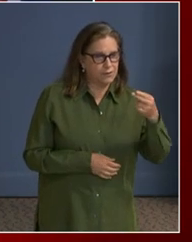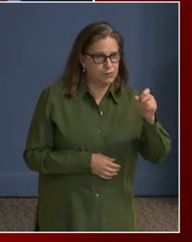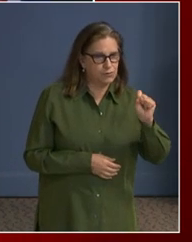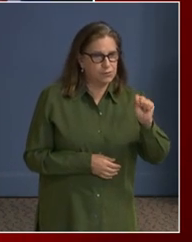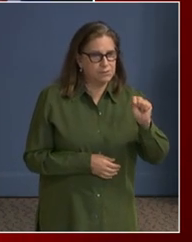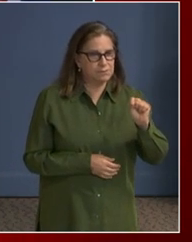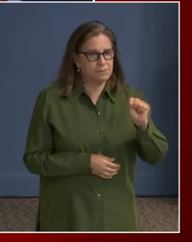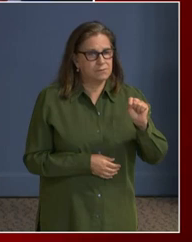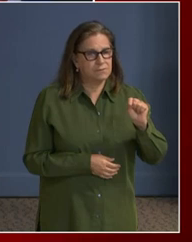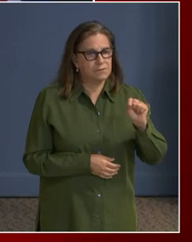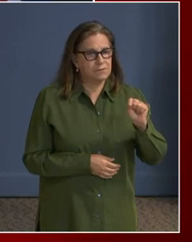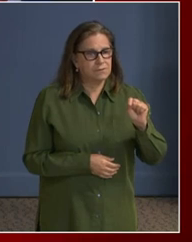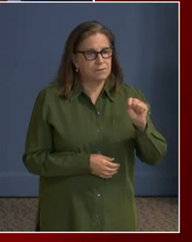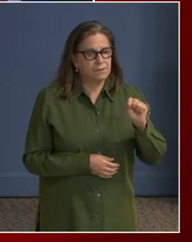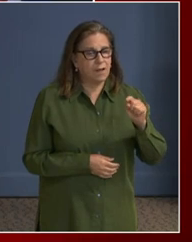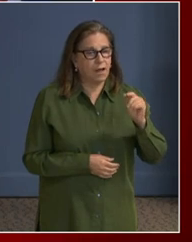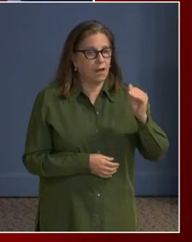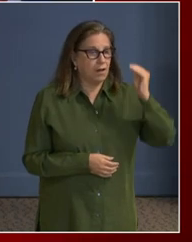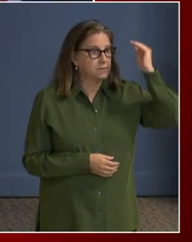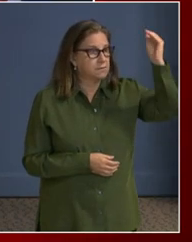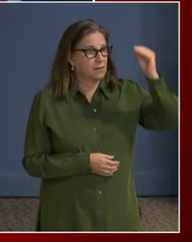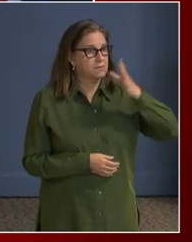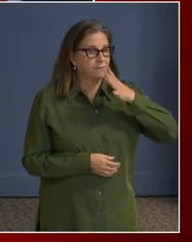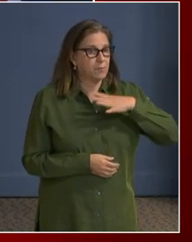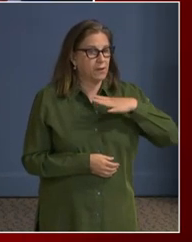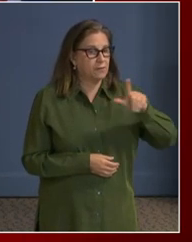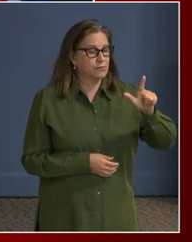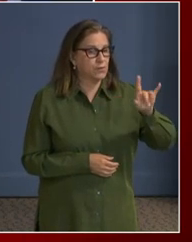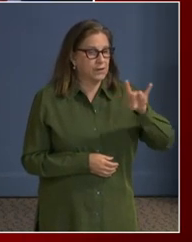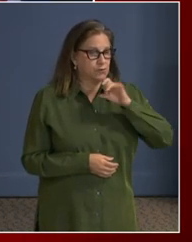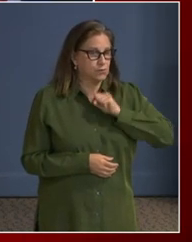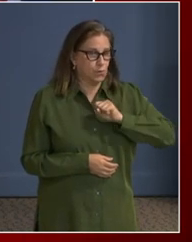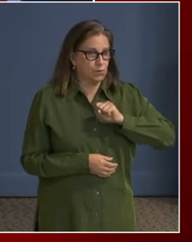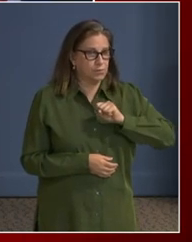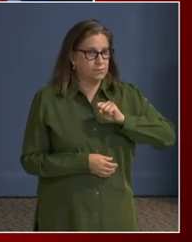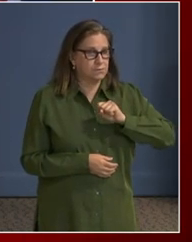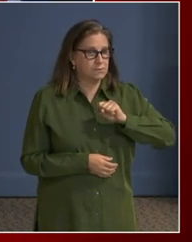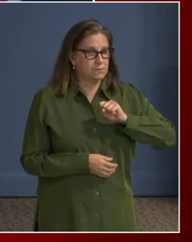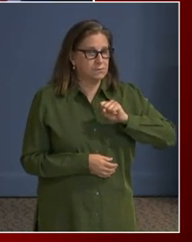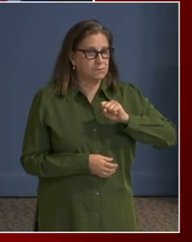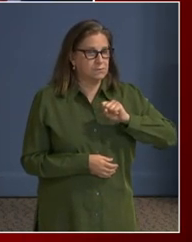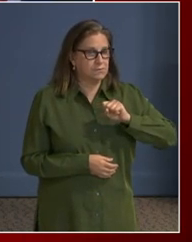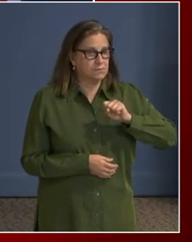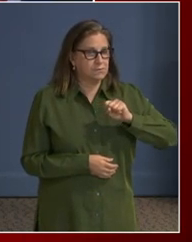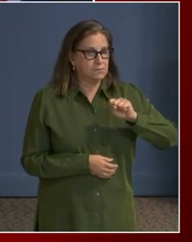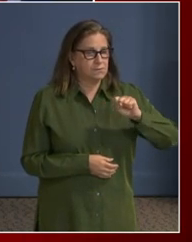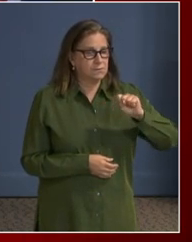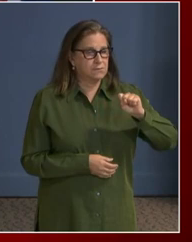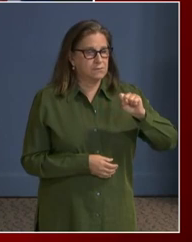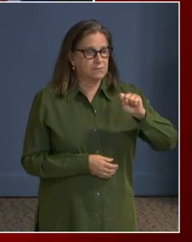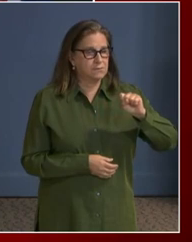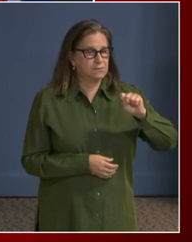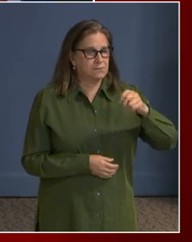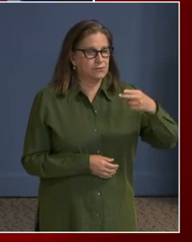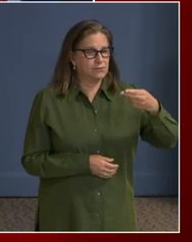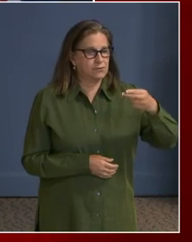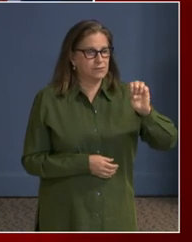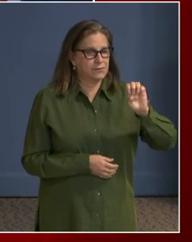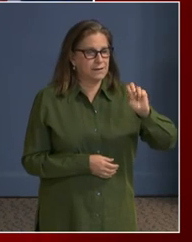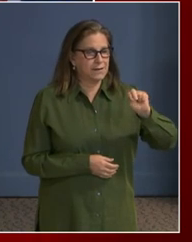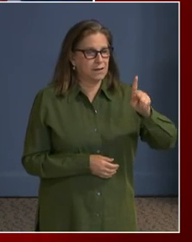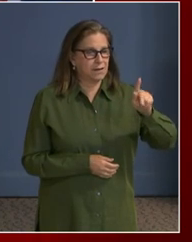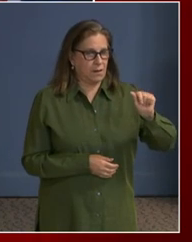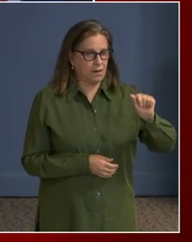female, 28-year-old Shanika Williams of Northeast DC. She was suffering from a gunshot wound. We believe that case